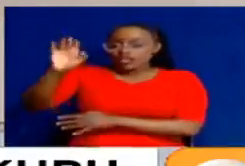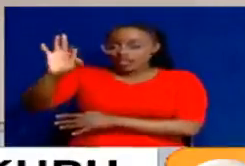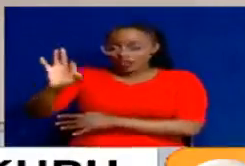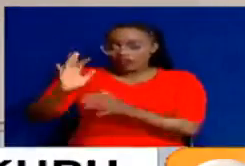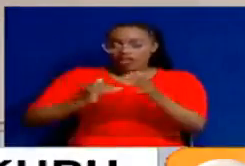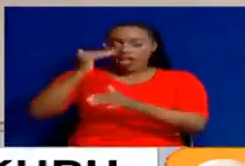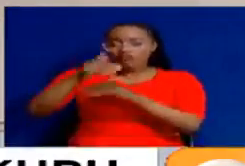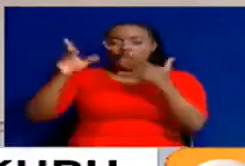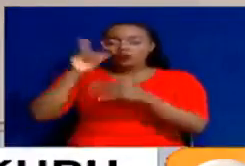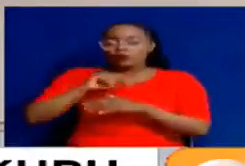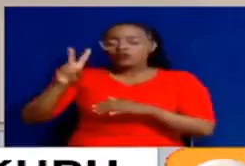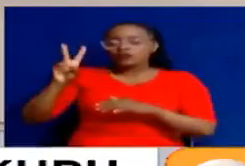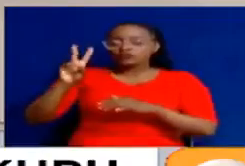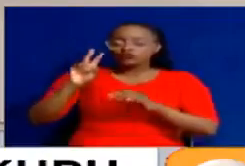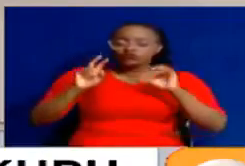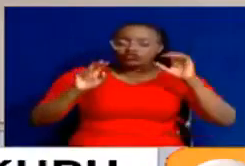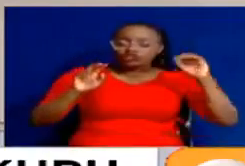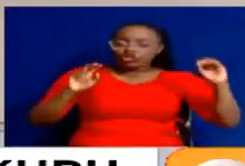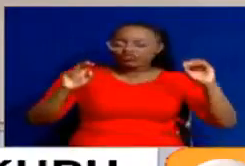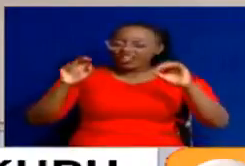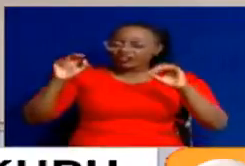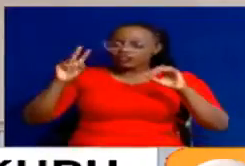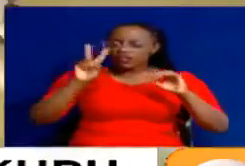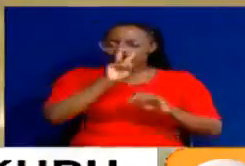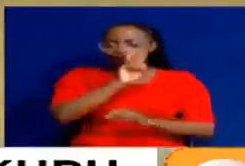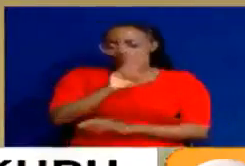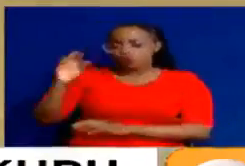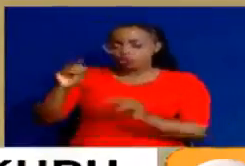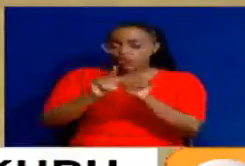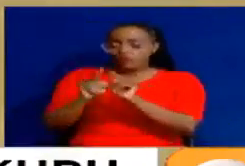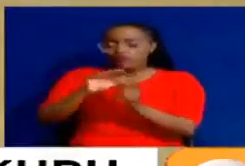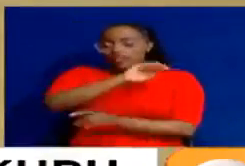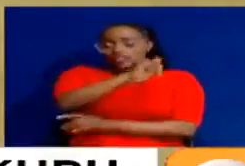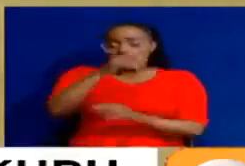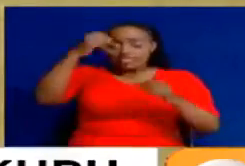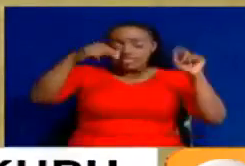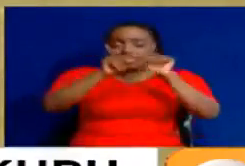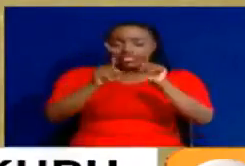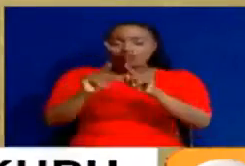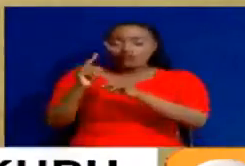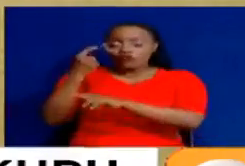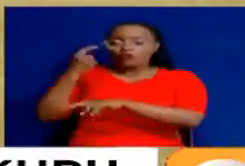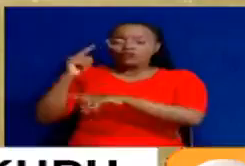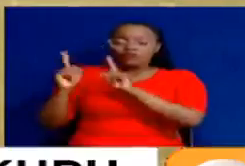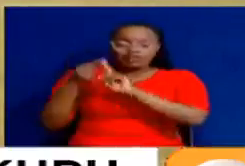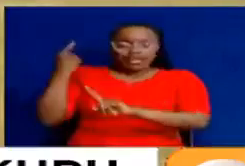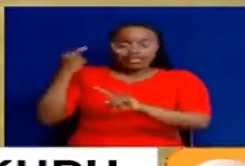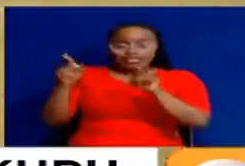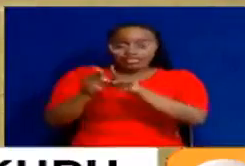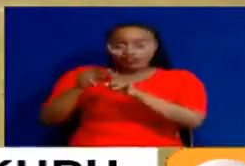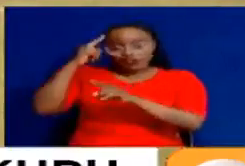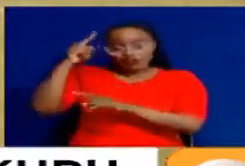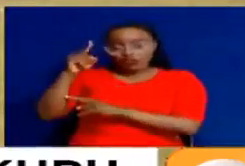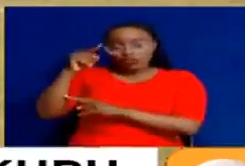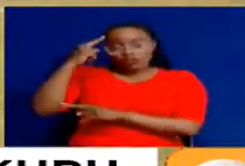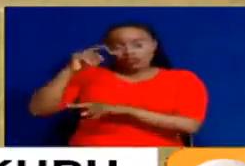Premier League after losing 2-0 to City Stars. The City Stars went into offense right from the start of the